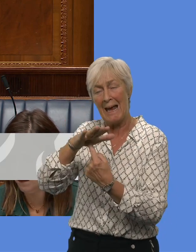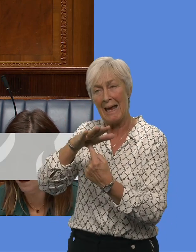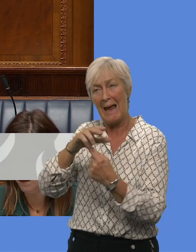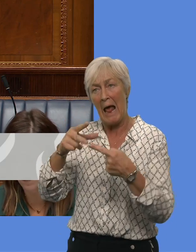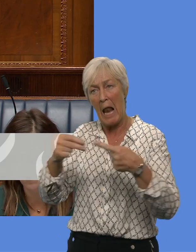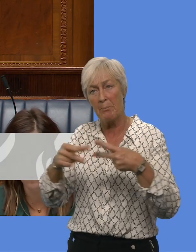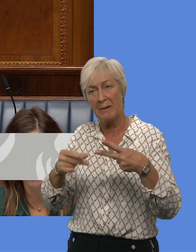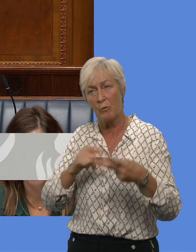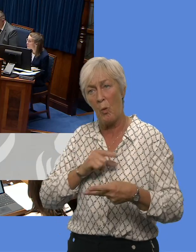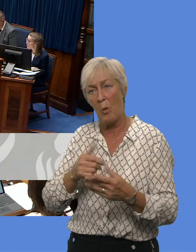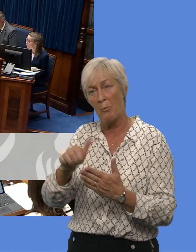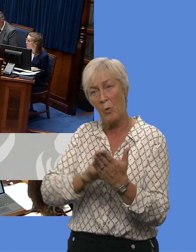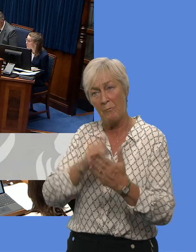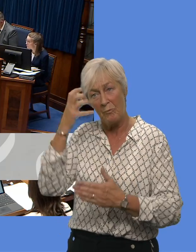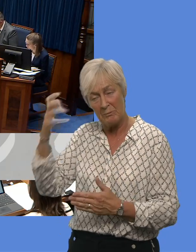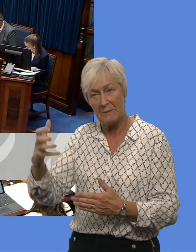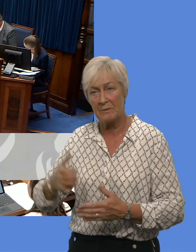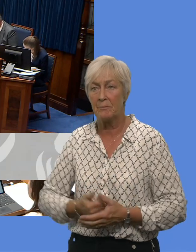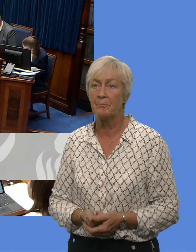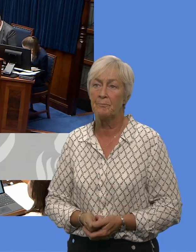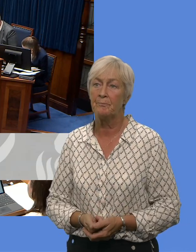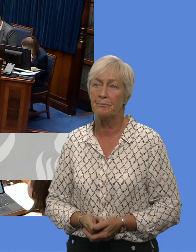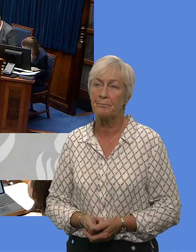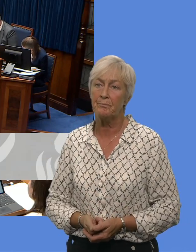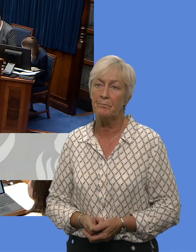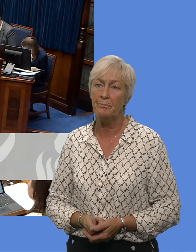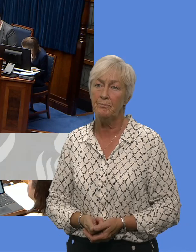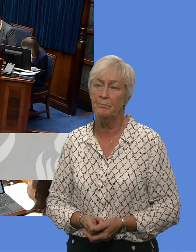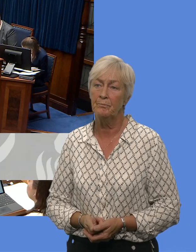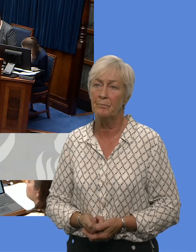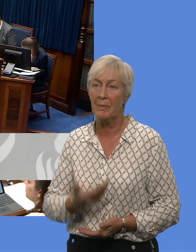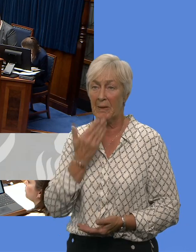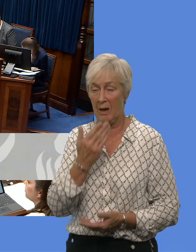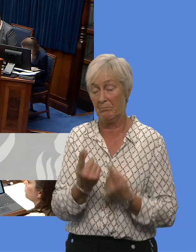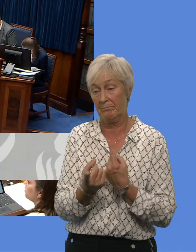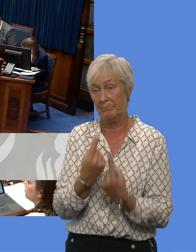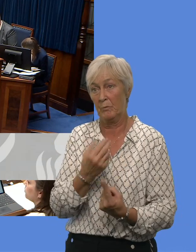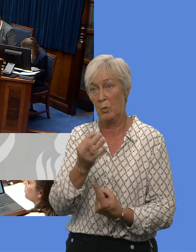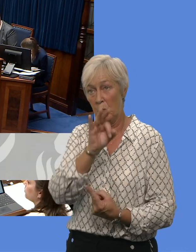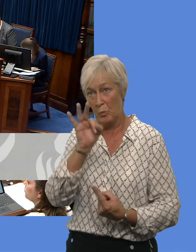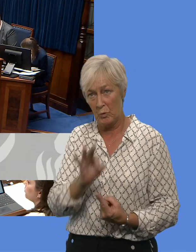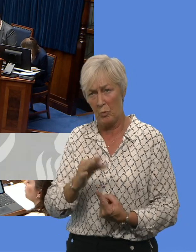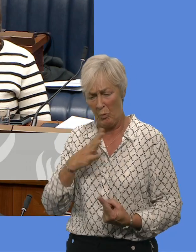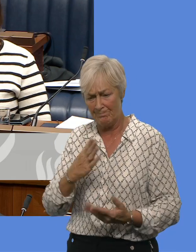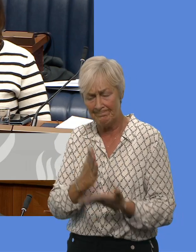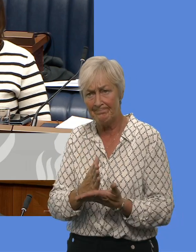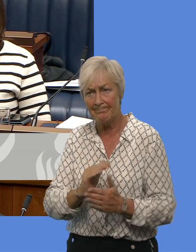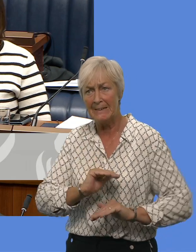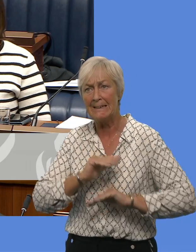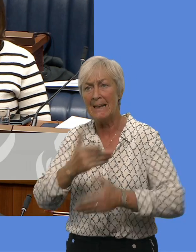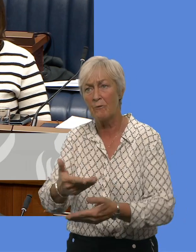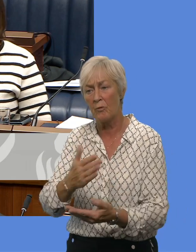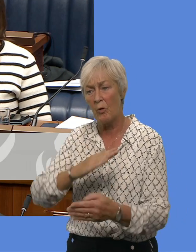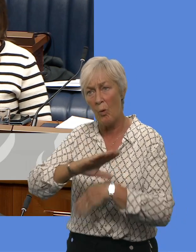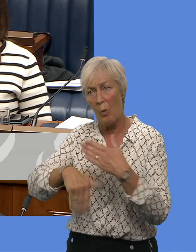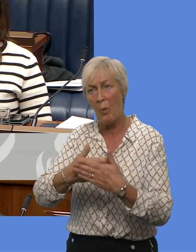the programme for government? Deputy First Minister. Thank you, Mr. Speaker. Thank the member for her question. Absolutely, we want to deliver for everyone